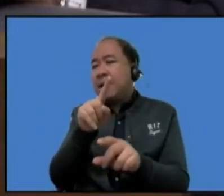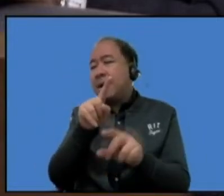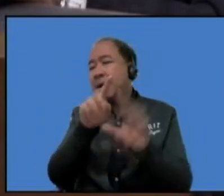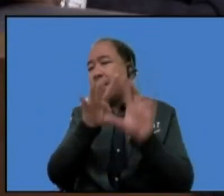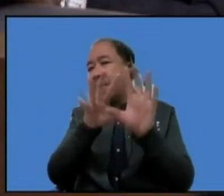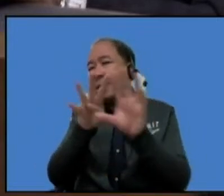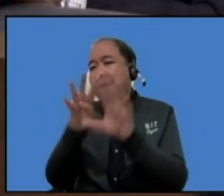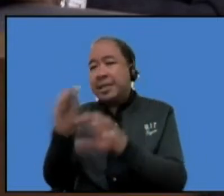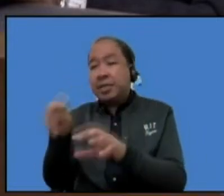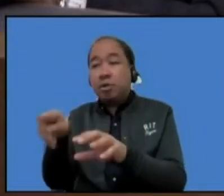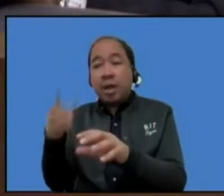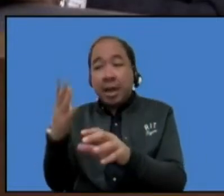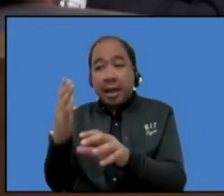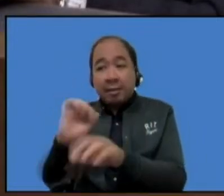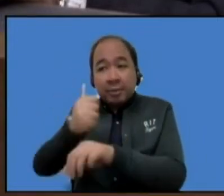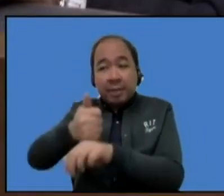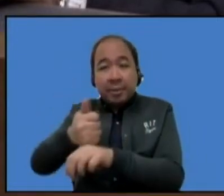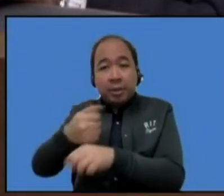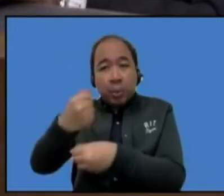was established